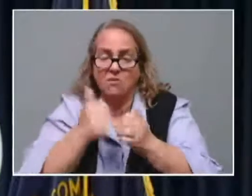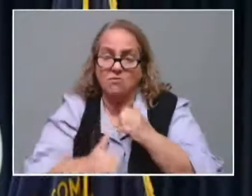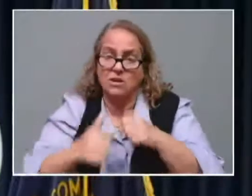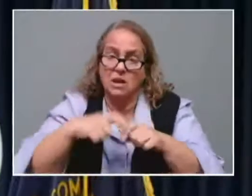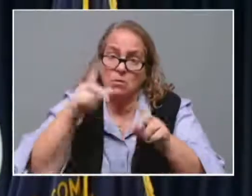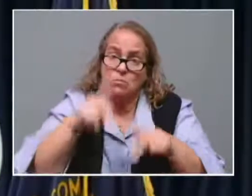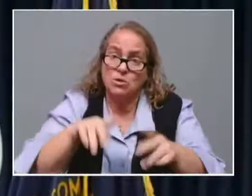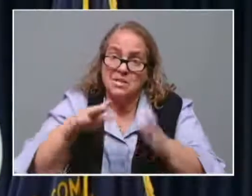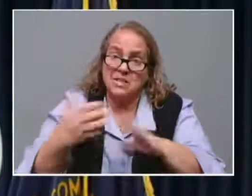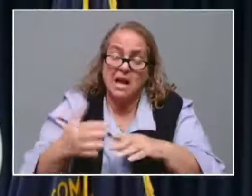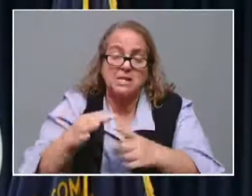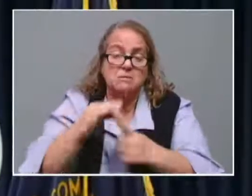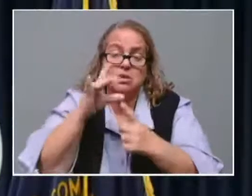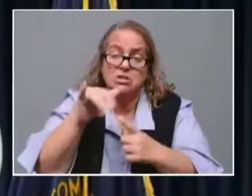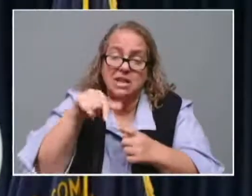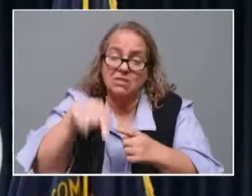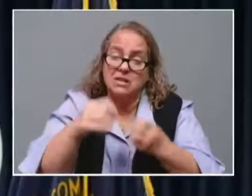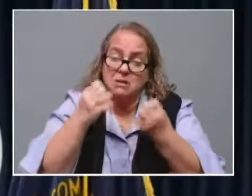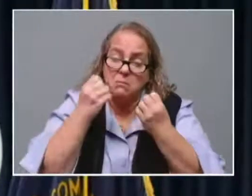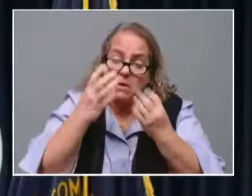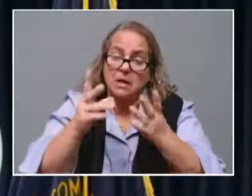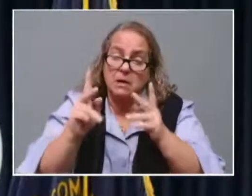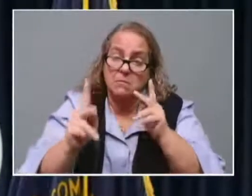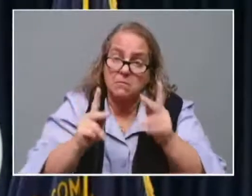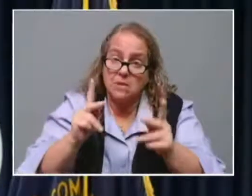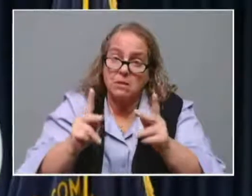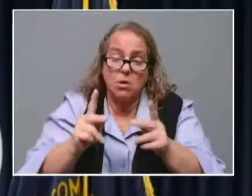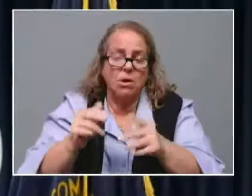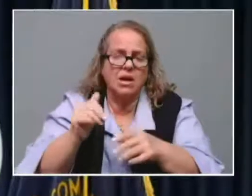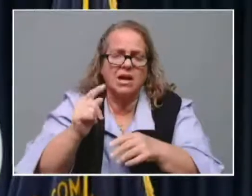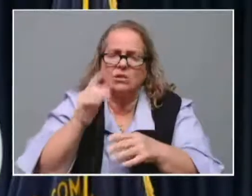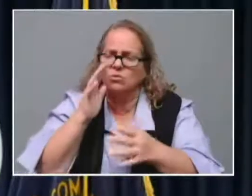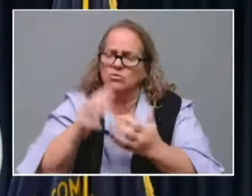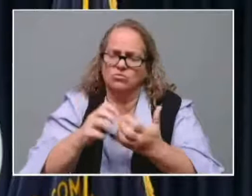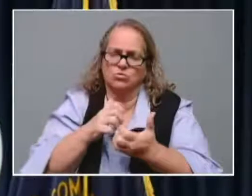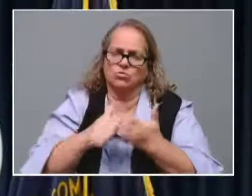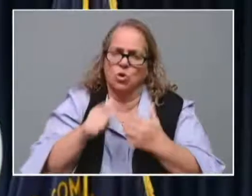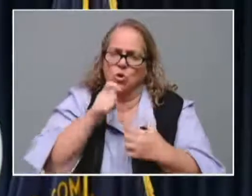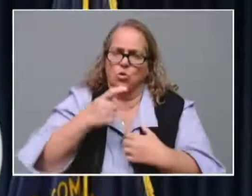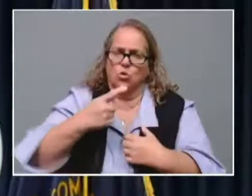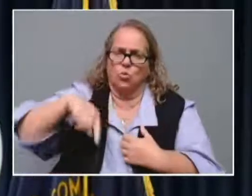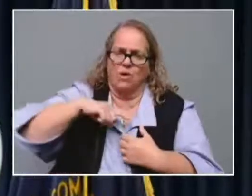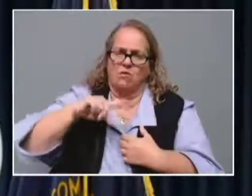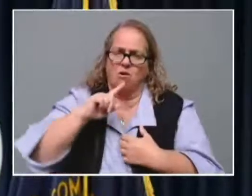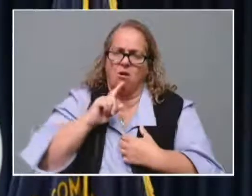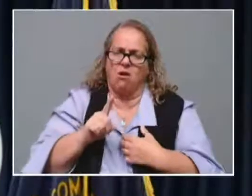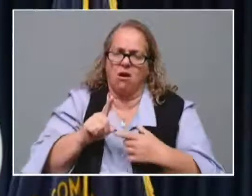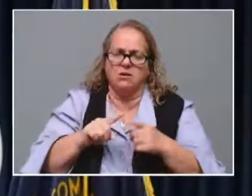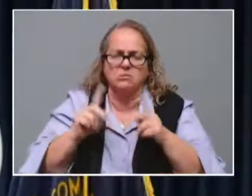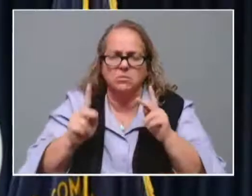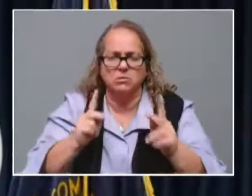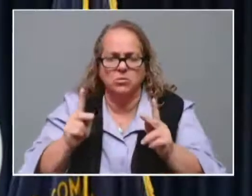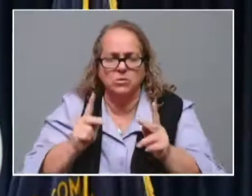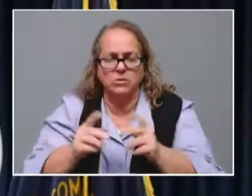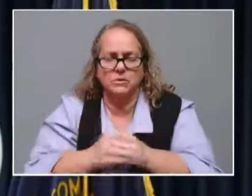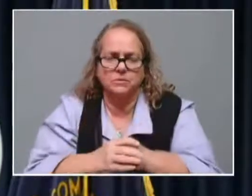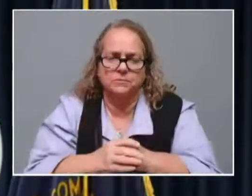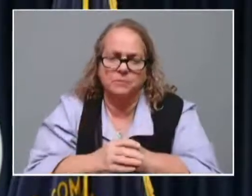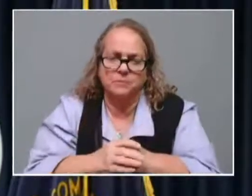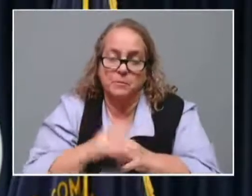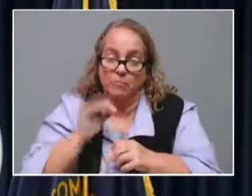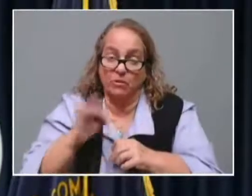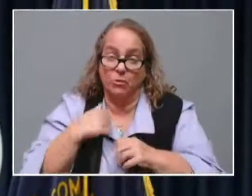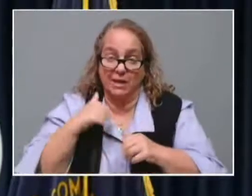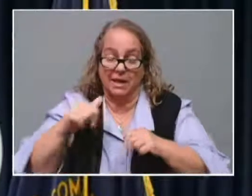people, it tears at the fabric of who we are. If we could back up,